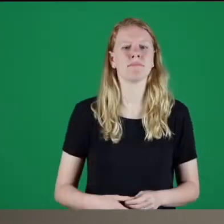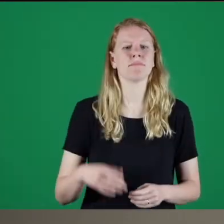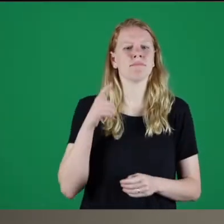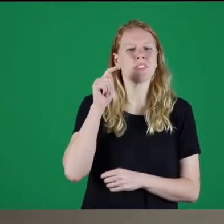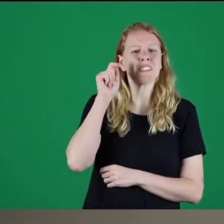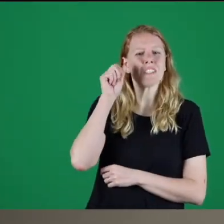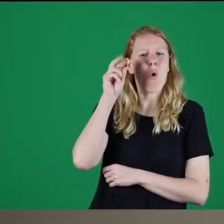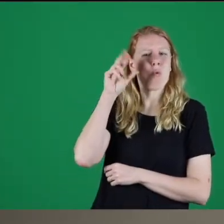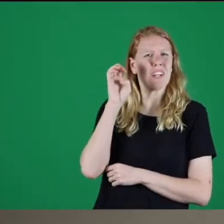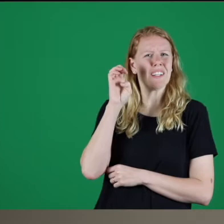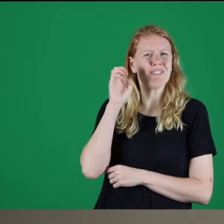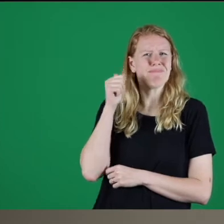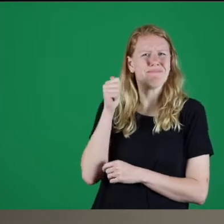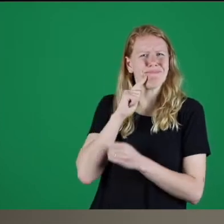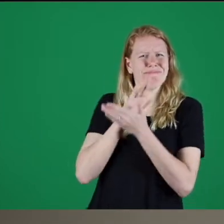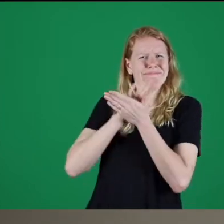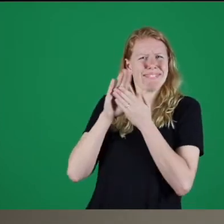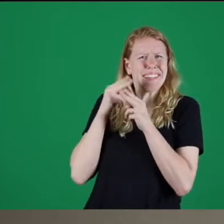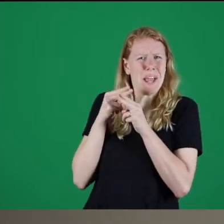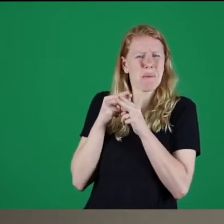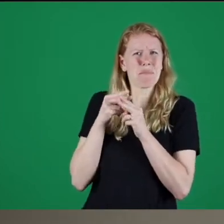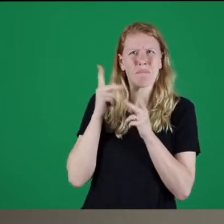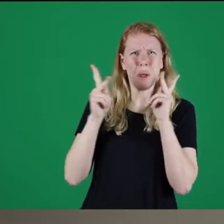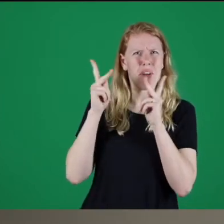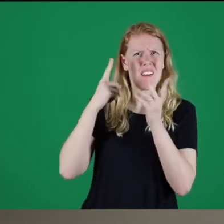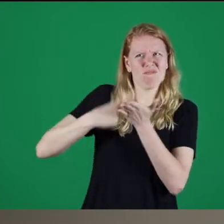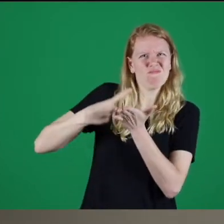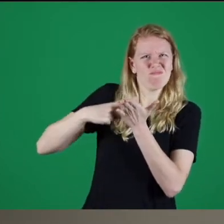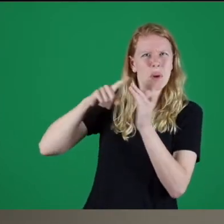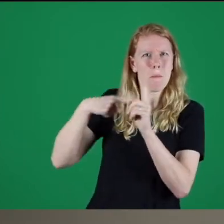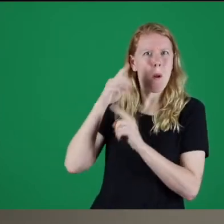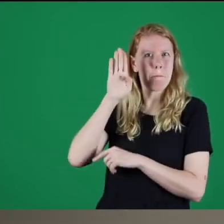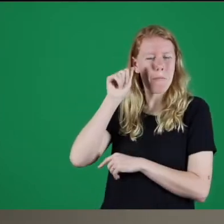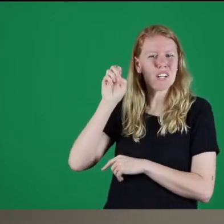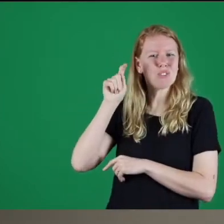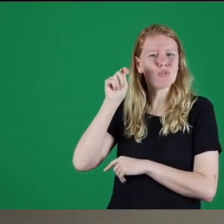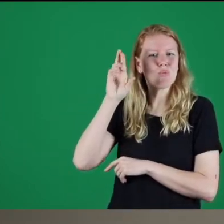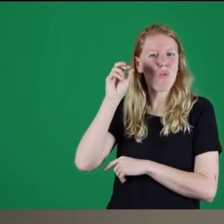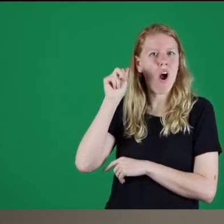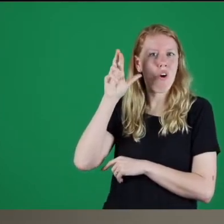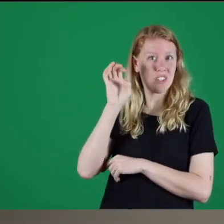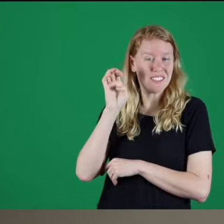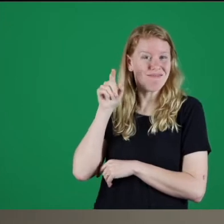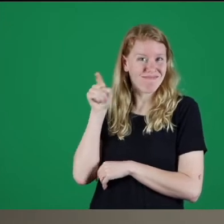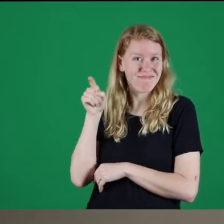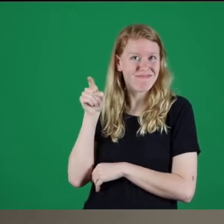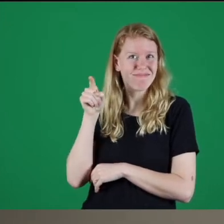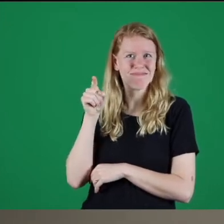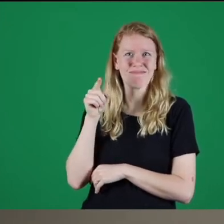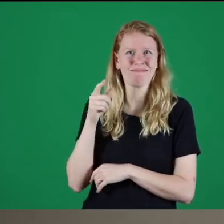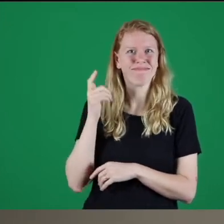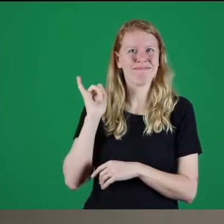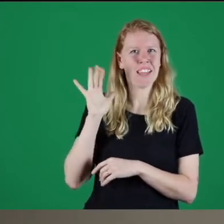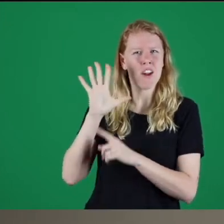Traore. Traore is a noble name. There's different levels and social levels in